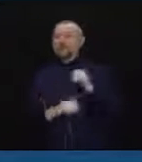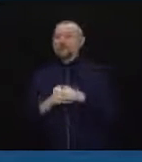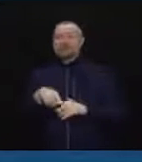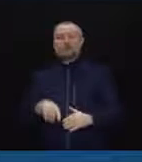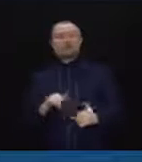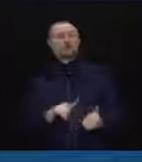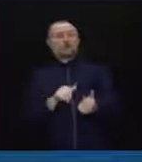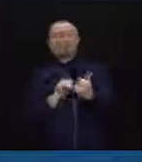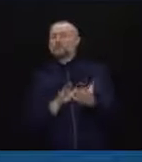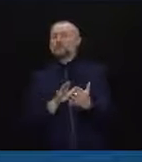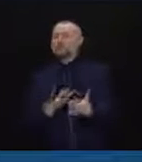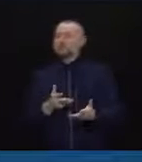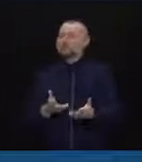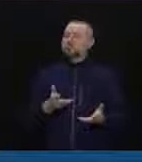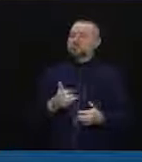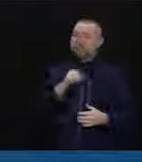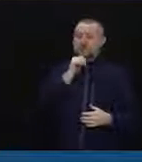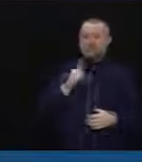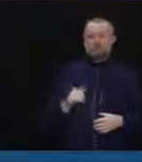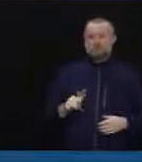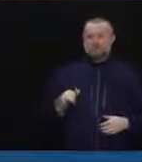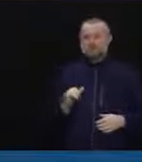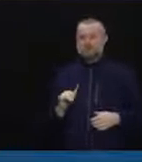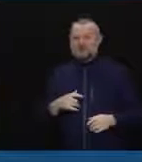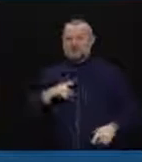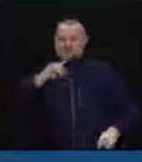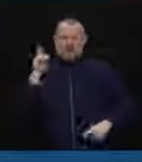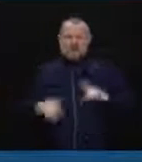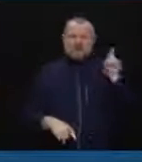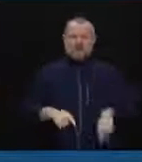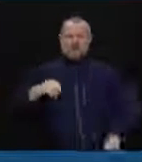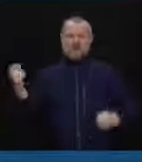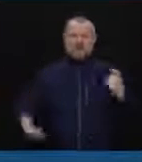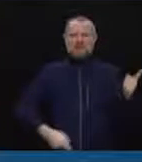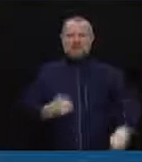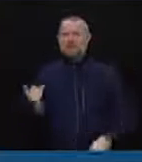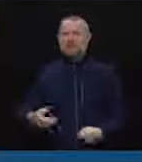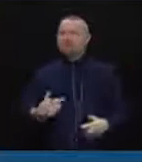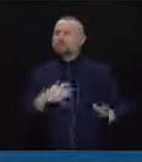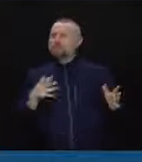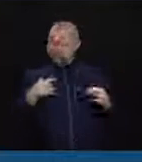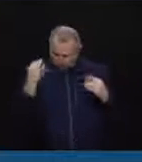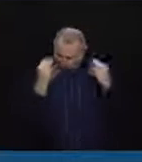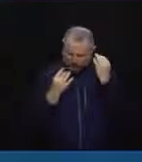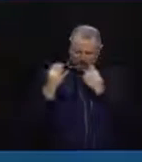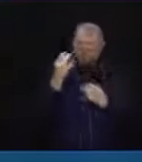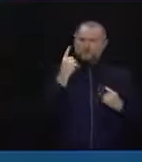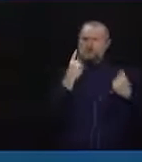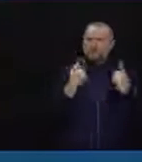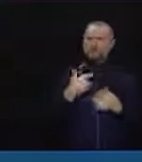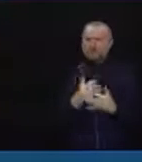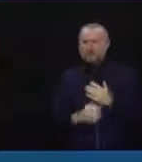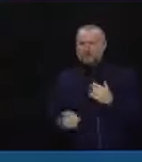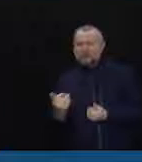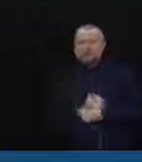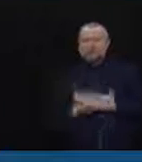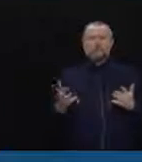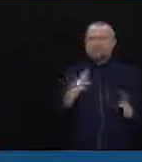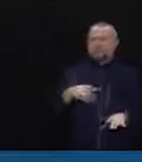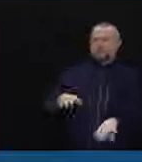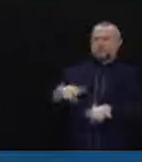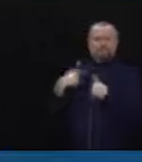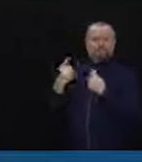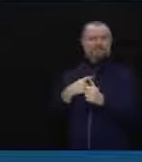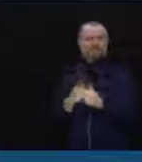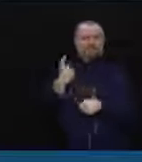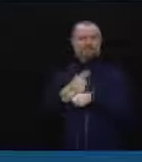it's not reactive, it is thoughtful, it is based on everything we've been doing since day one, and we've done it